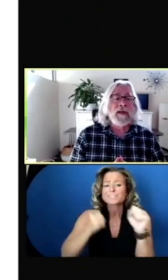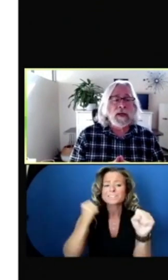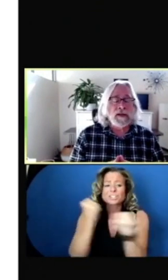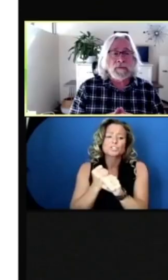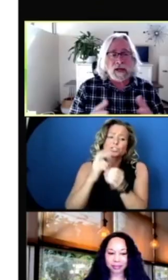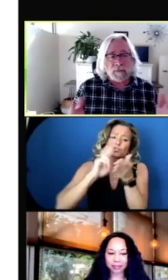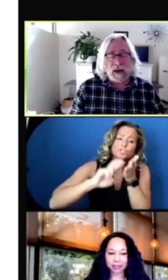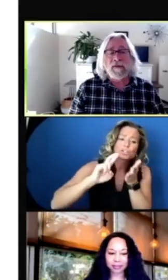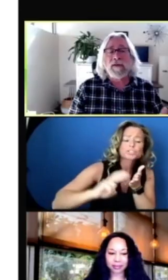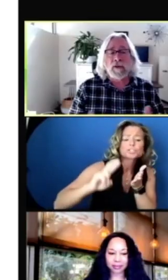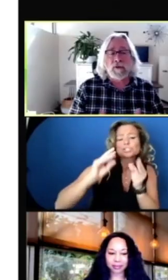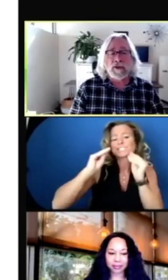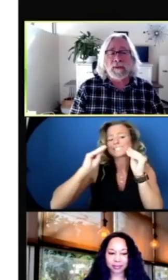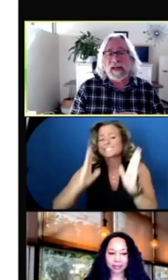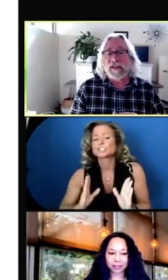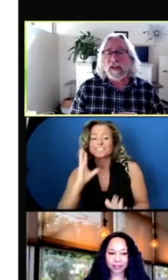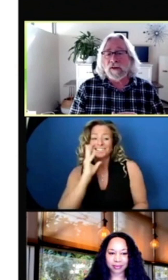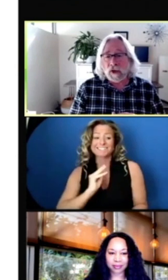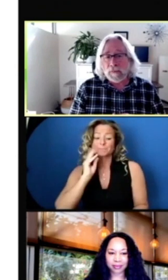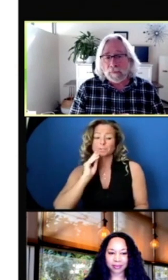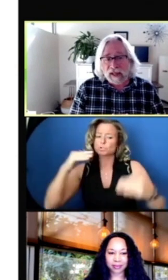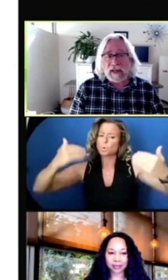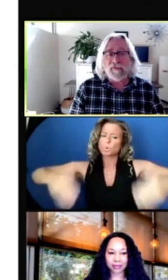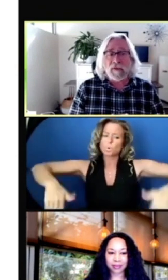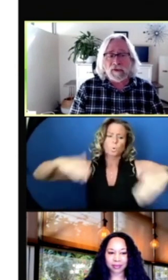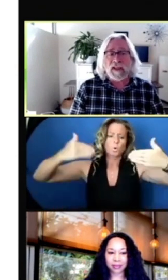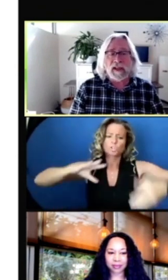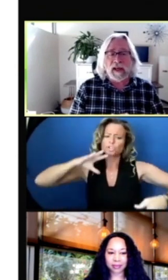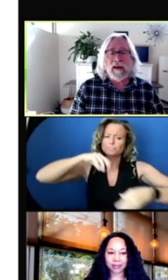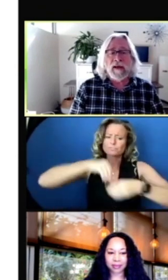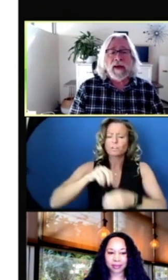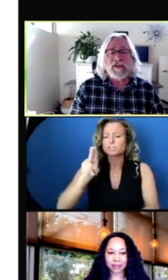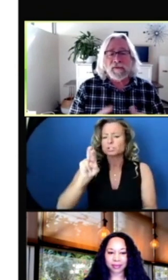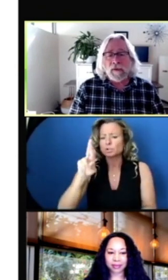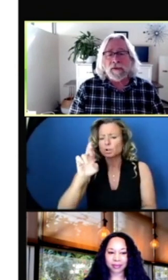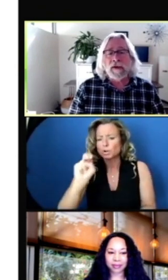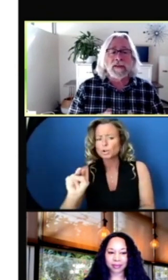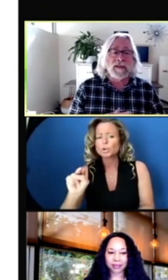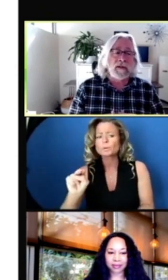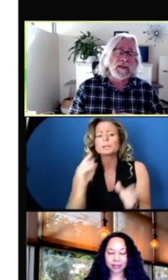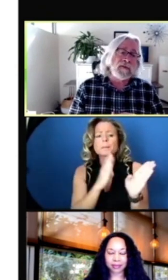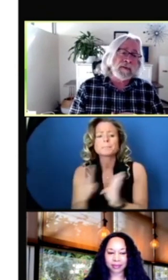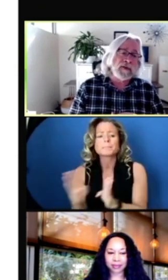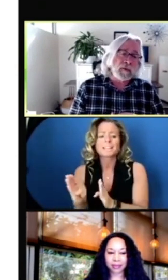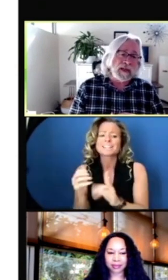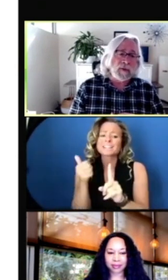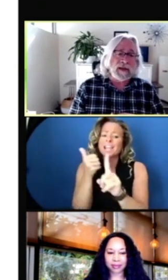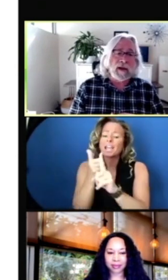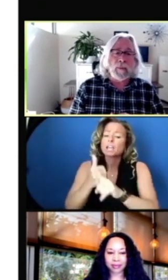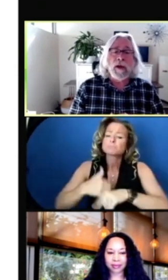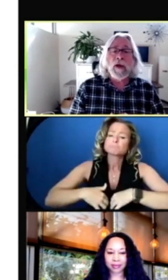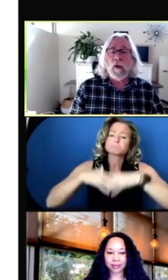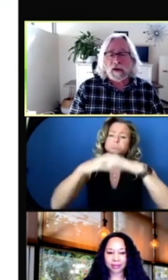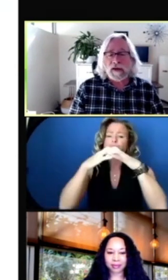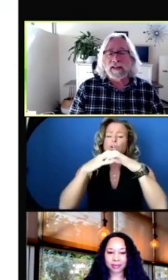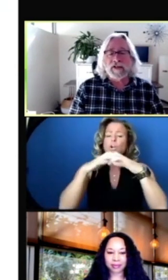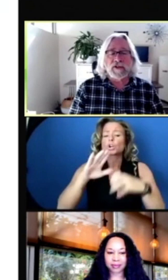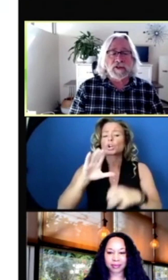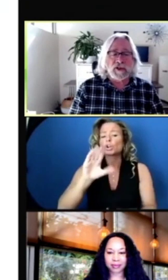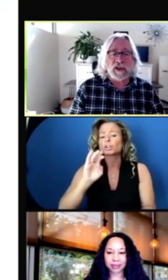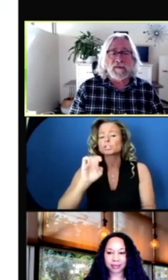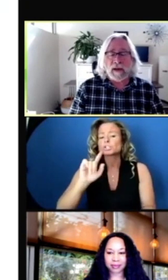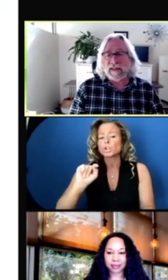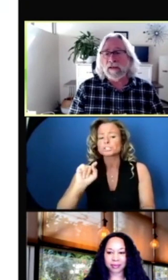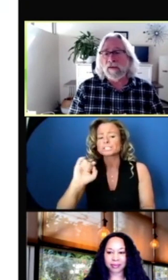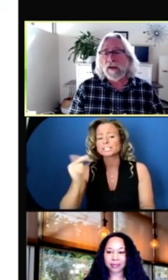experience. Dr. Matthews holds a PhD in urban planning from UCLA, and she founded her consulting firm in 2020 to help